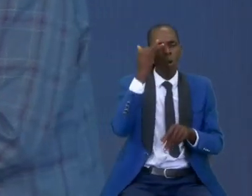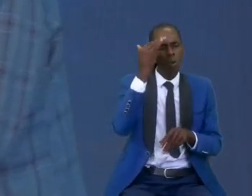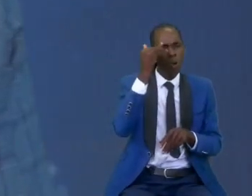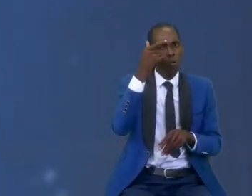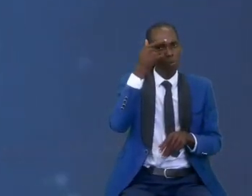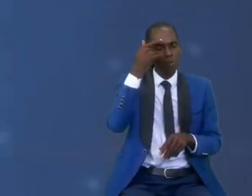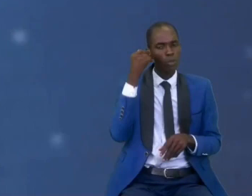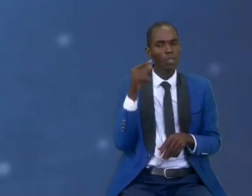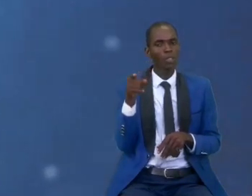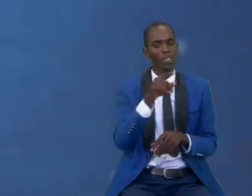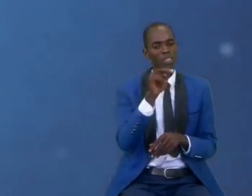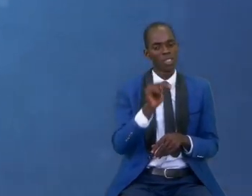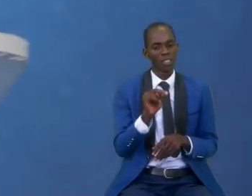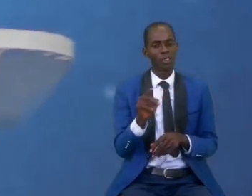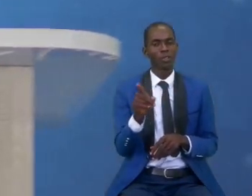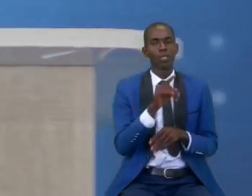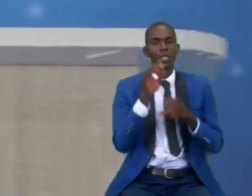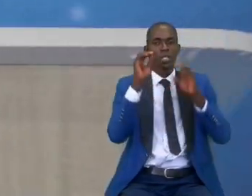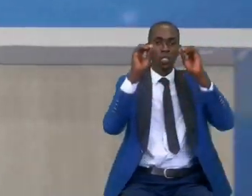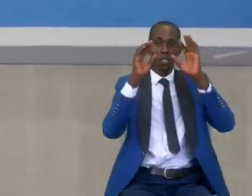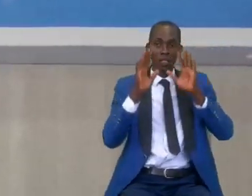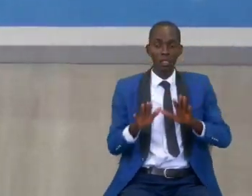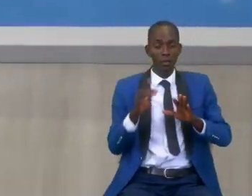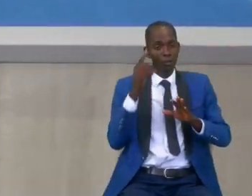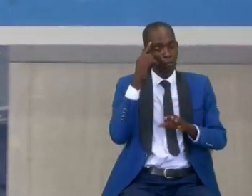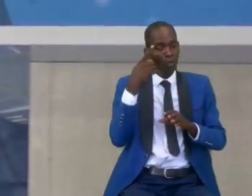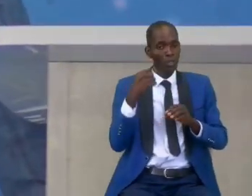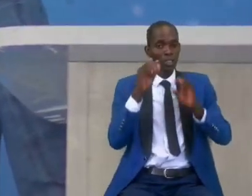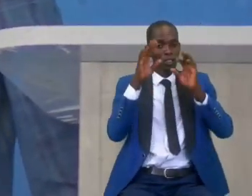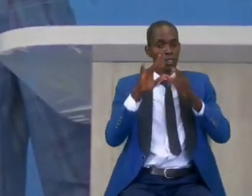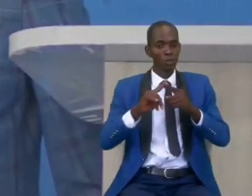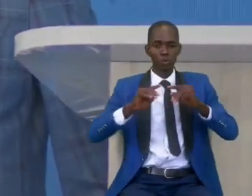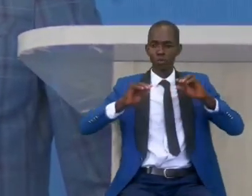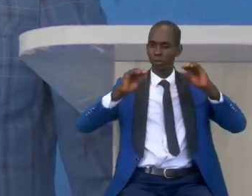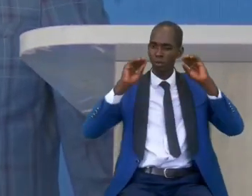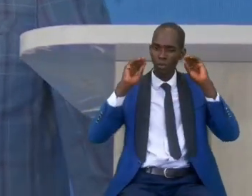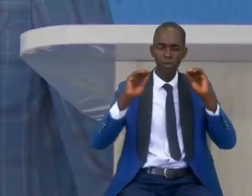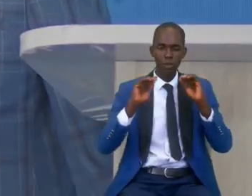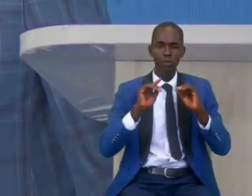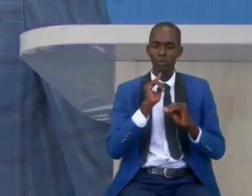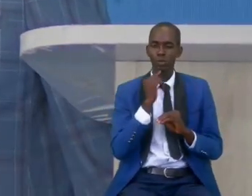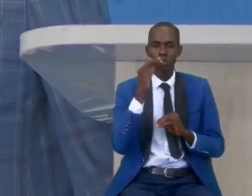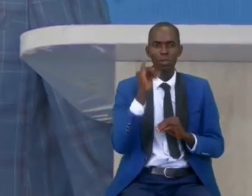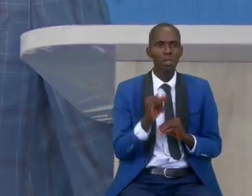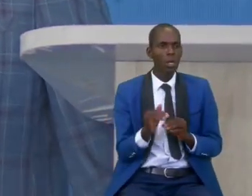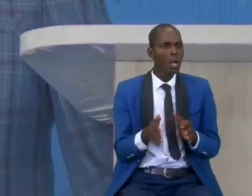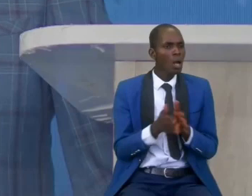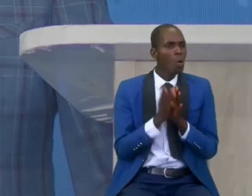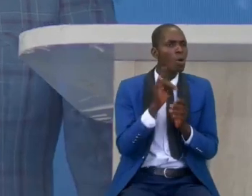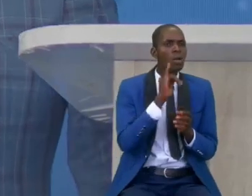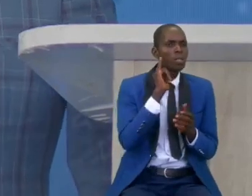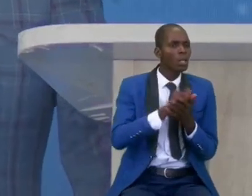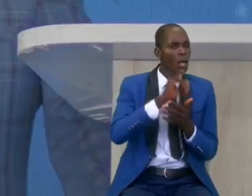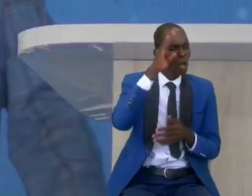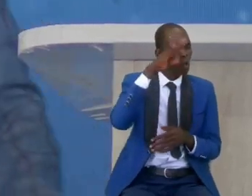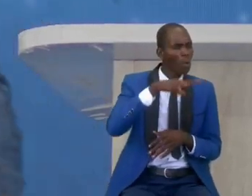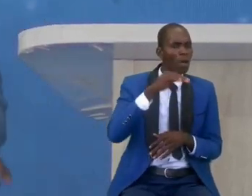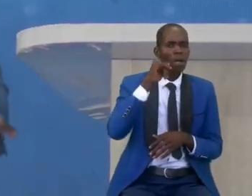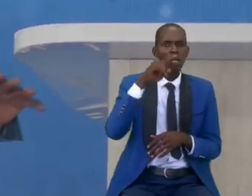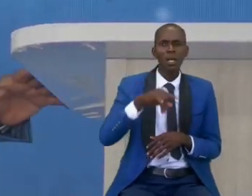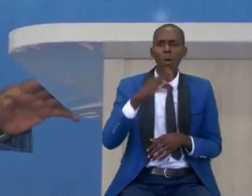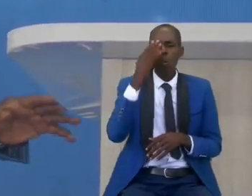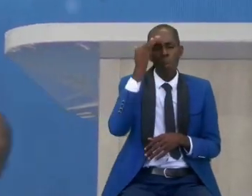very well, is asking, where is this boy? Where is this girl? Why? Because the teacher even needs you.